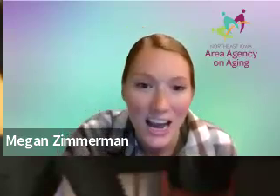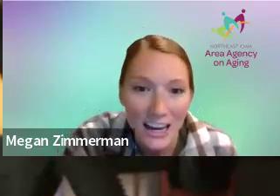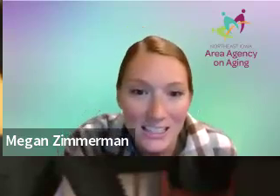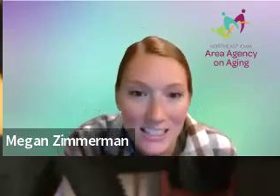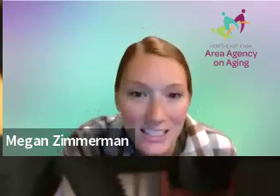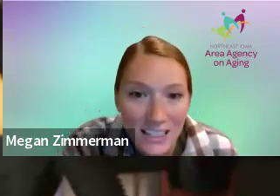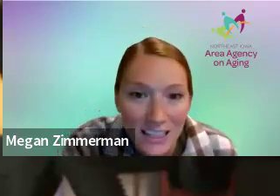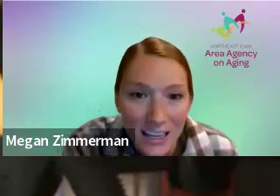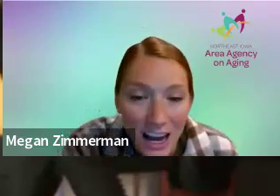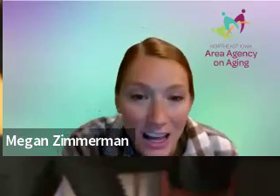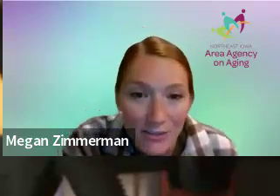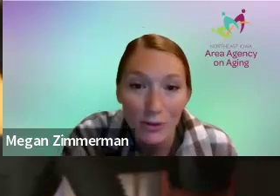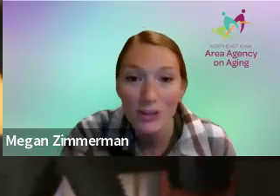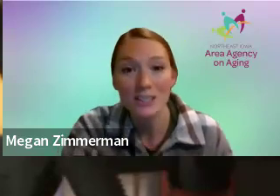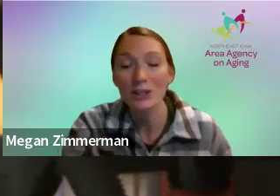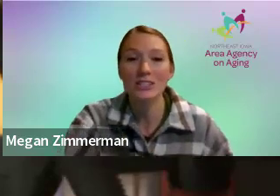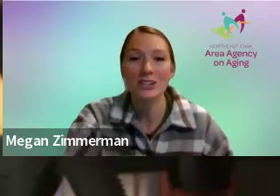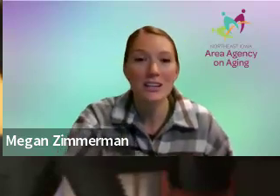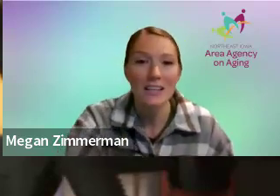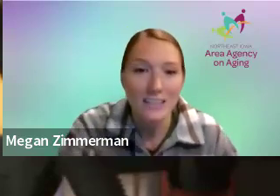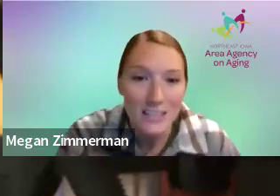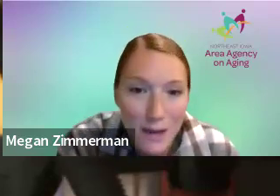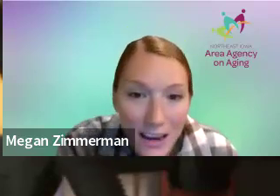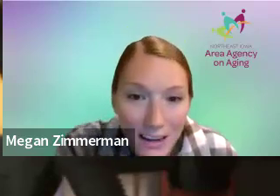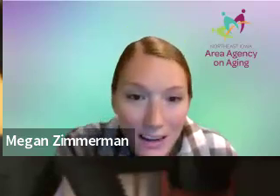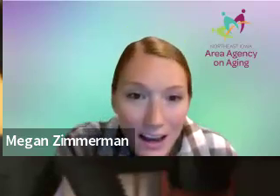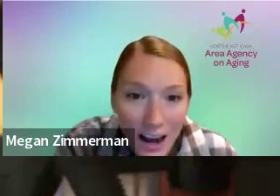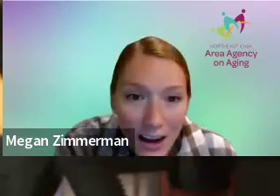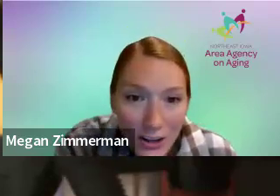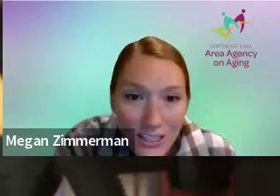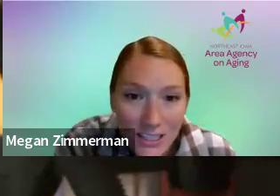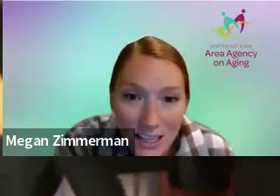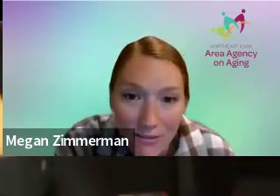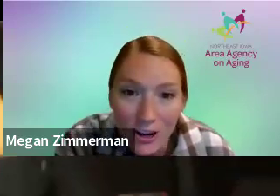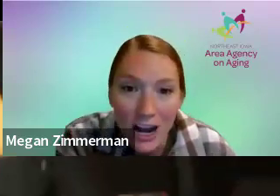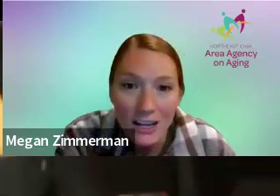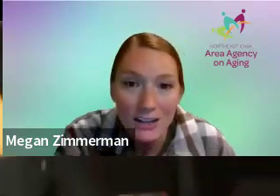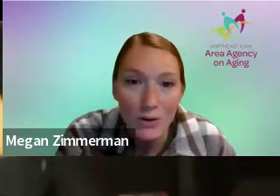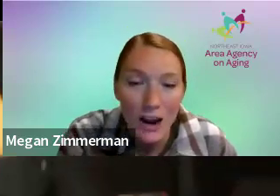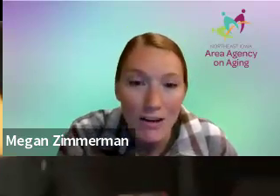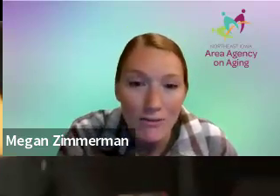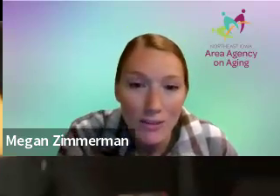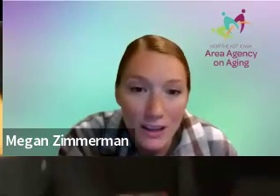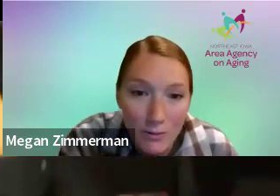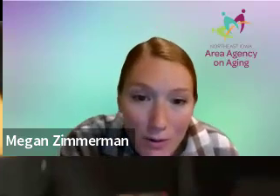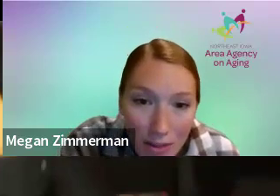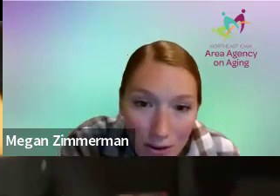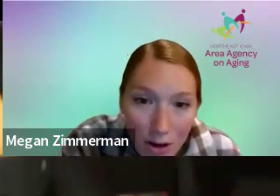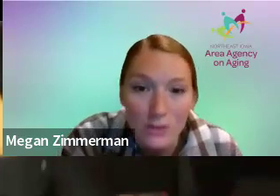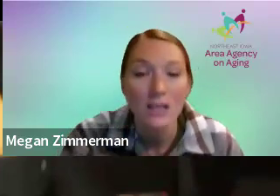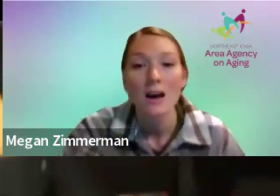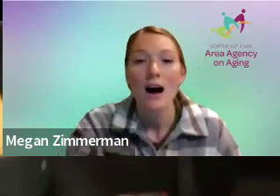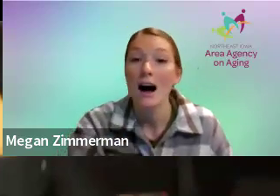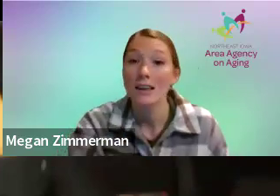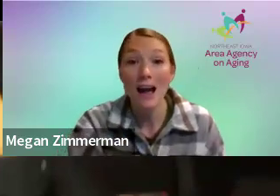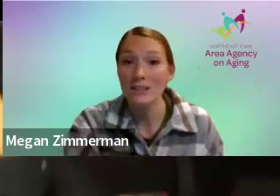See in the chat. The floor still looks dirty, says Mike. Christy says they have forgotten or have reread